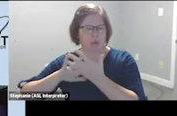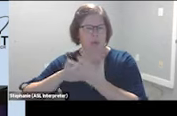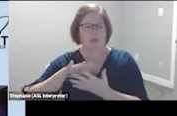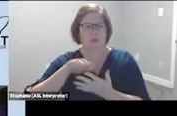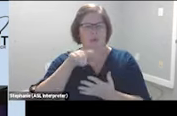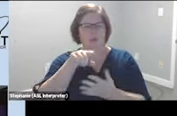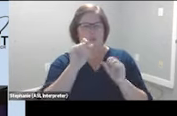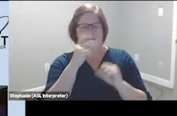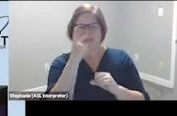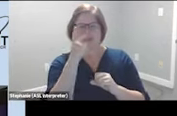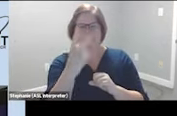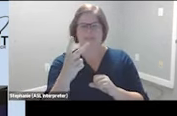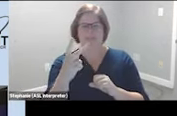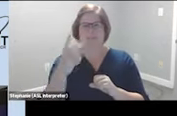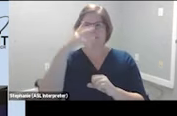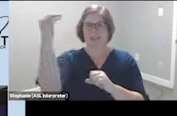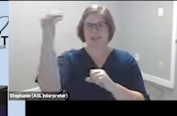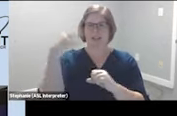the sun until it is fully occluded.